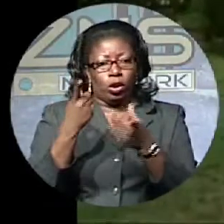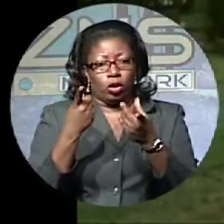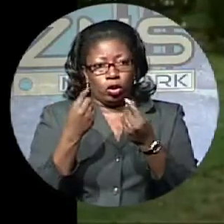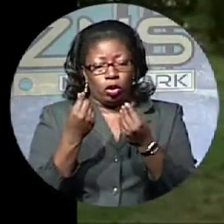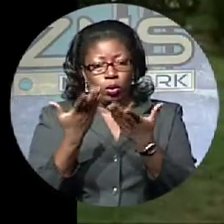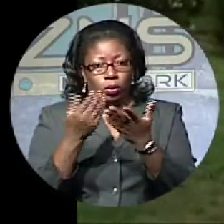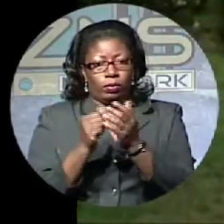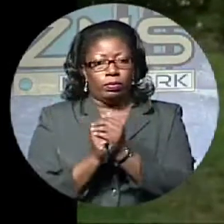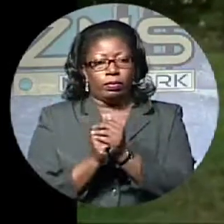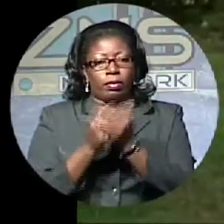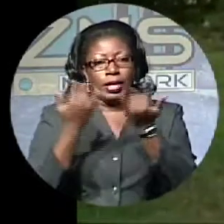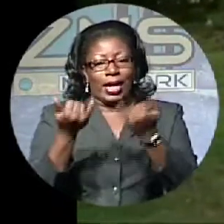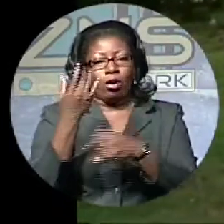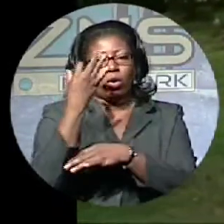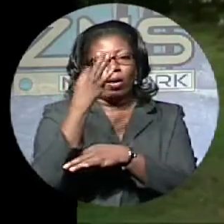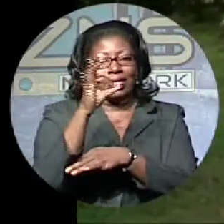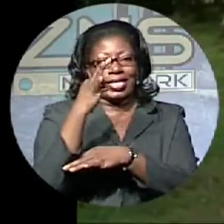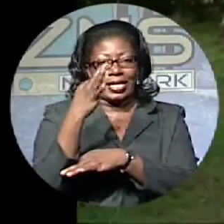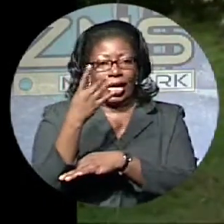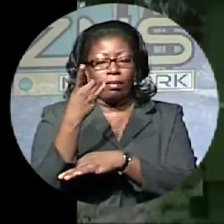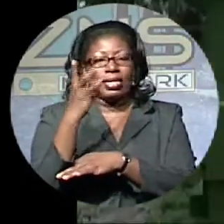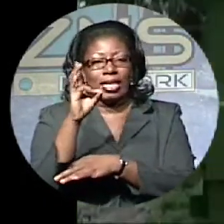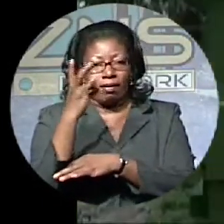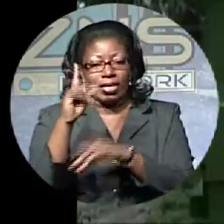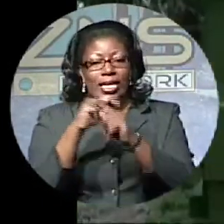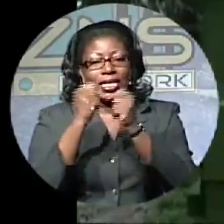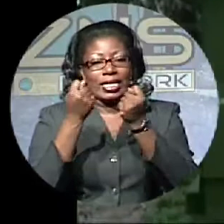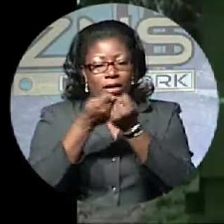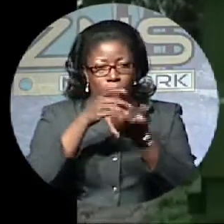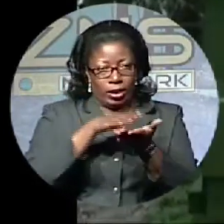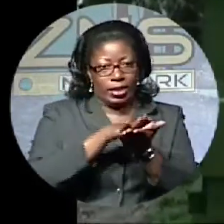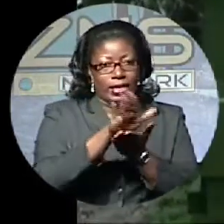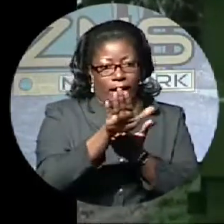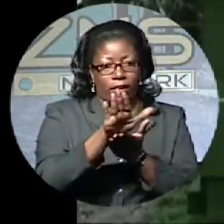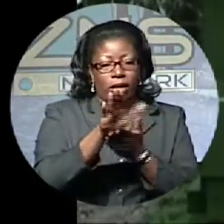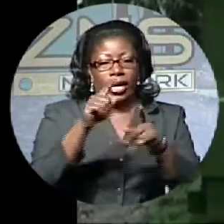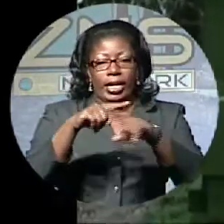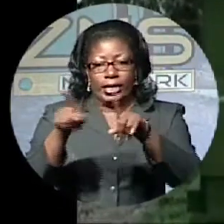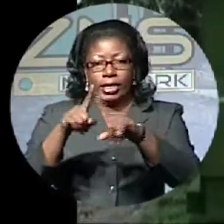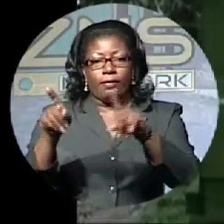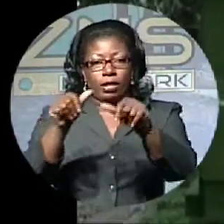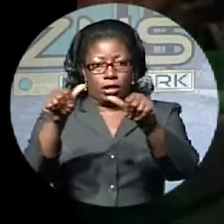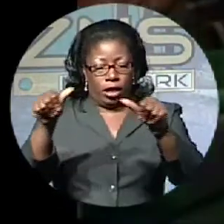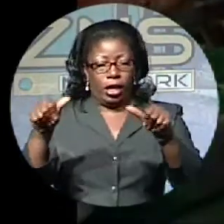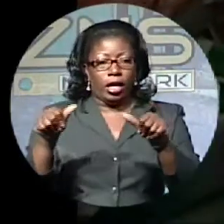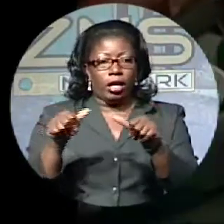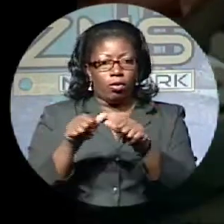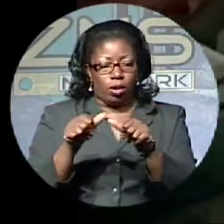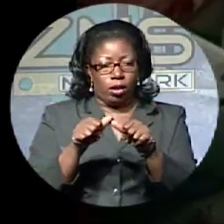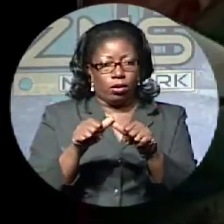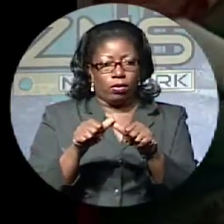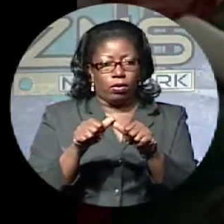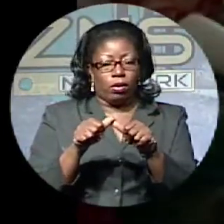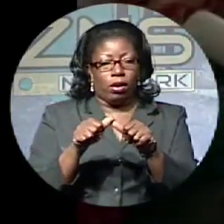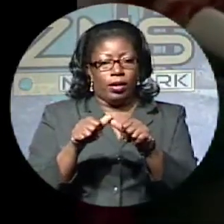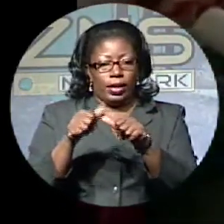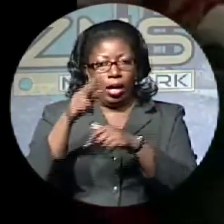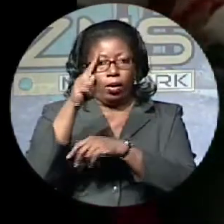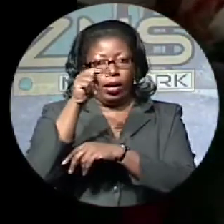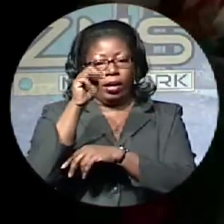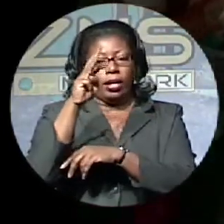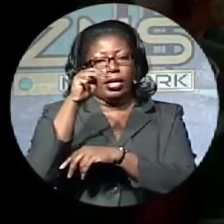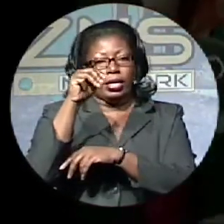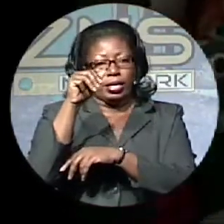lives. Now, 17 teams were dispatched to assess the affected areas in the Eastern District. NEMA official Crystal Glinton says based on what